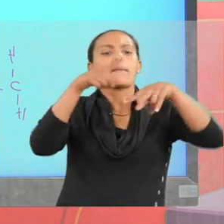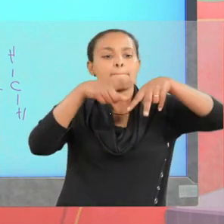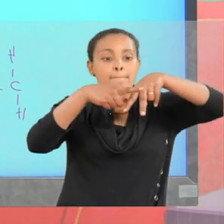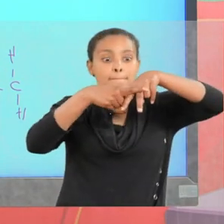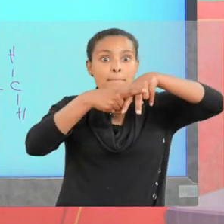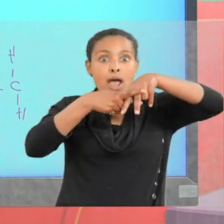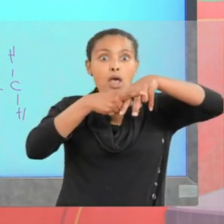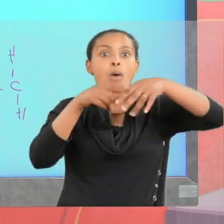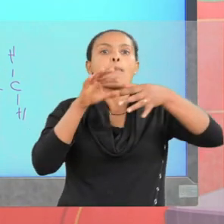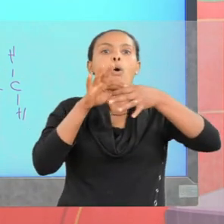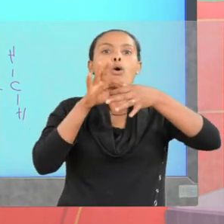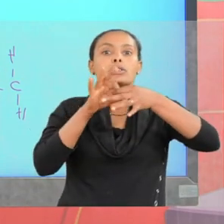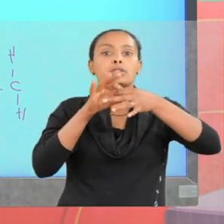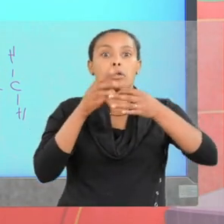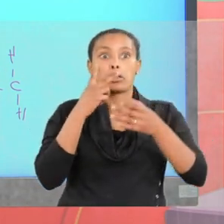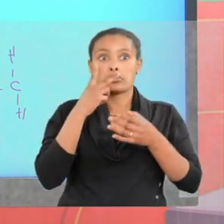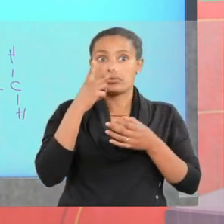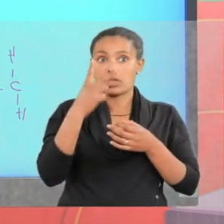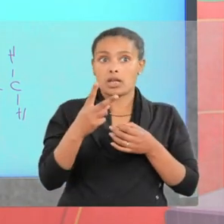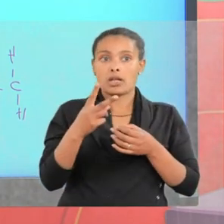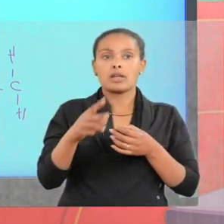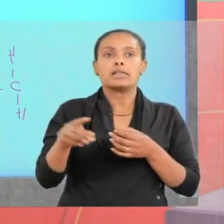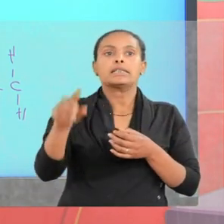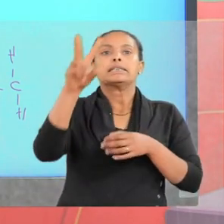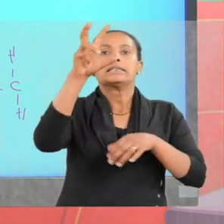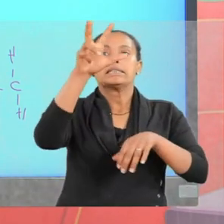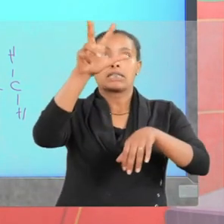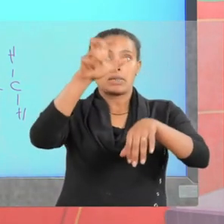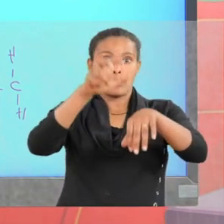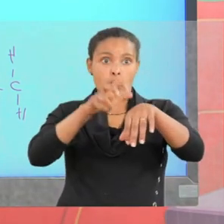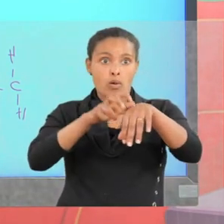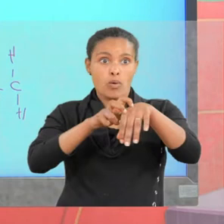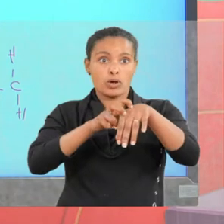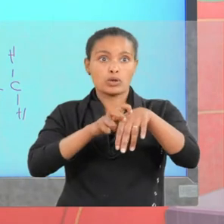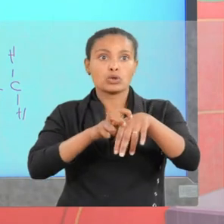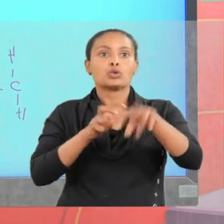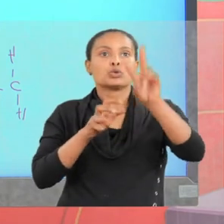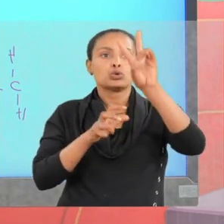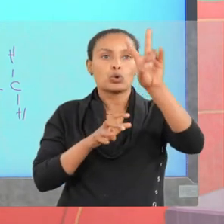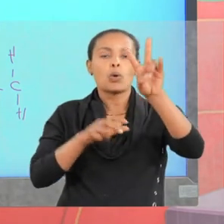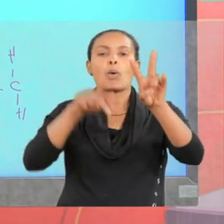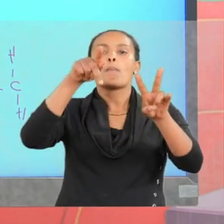there? As we said, triple bond has